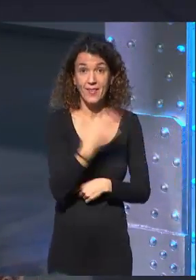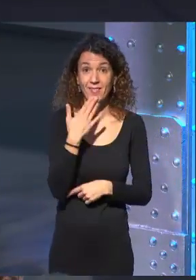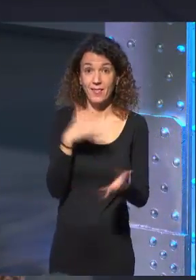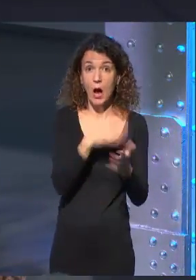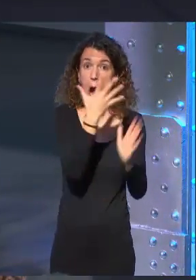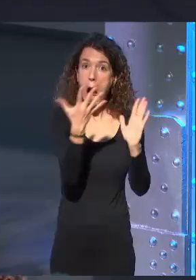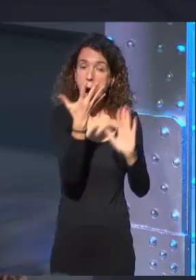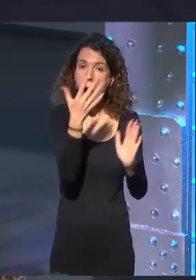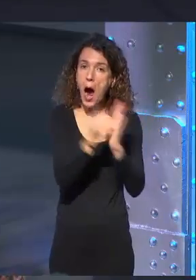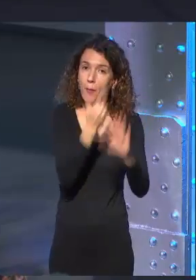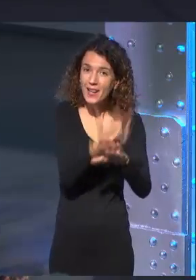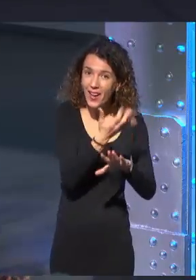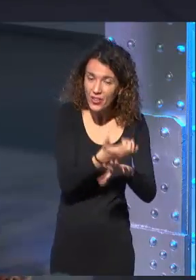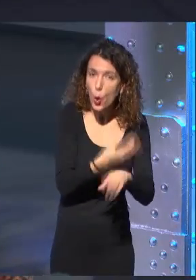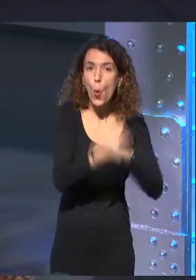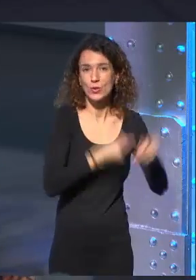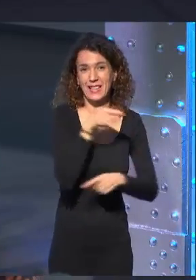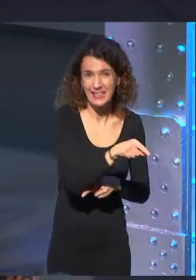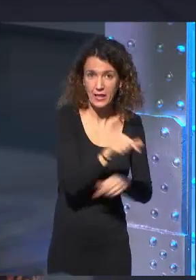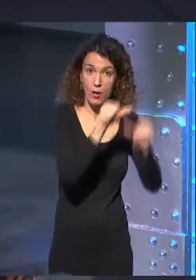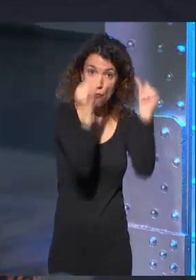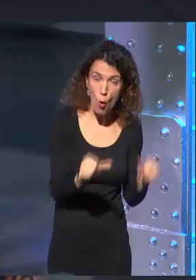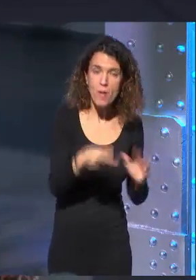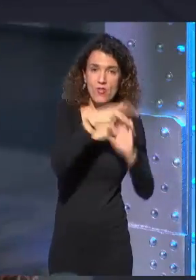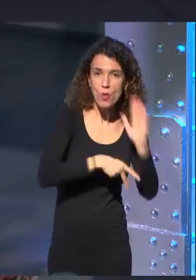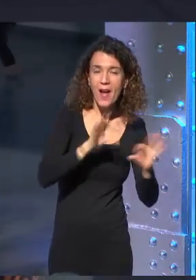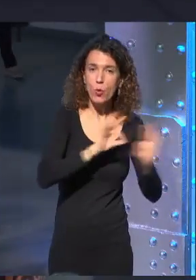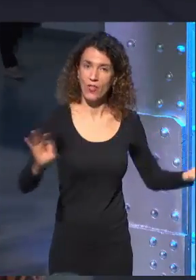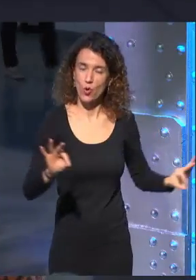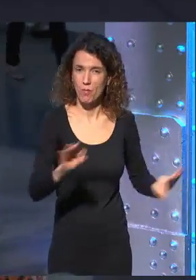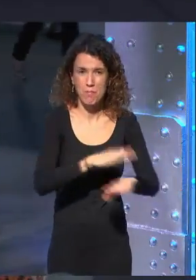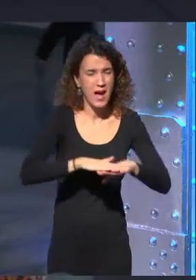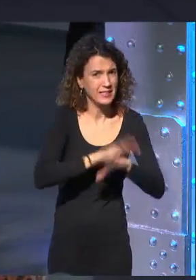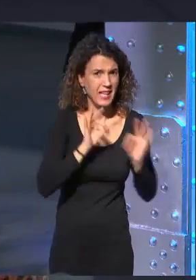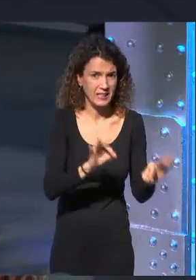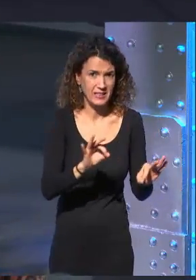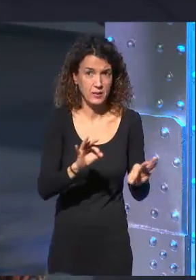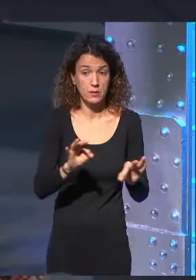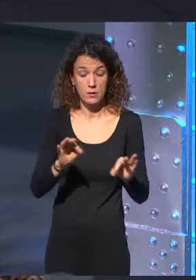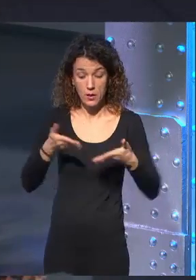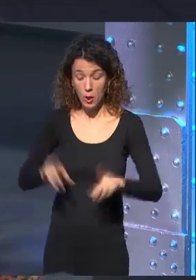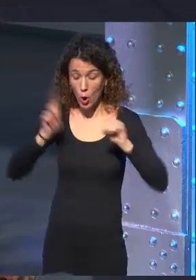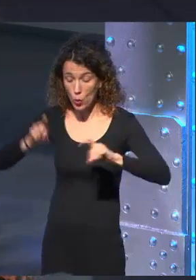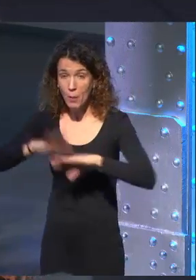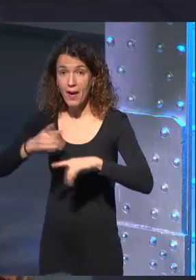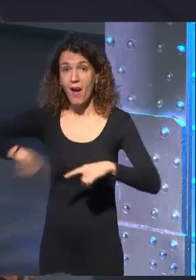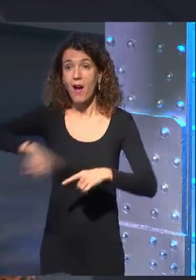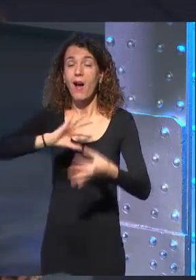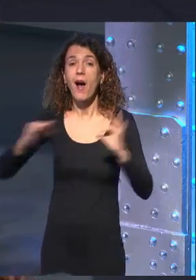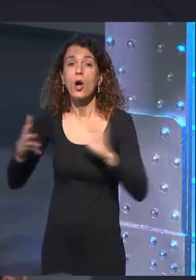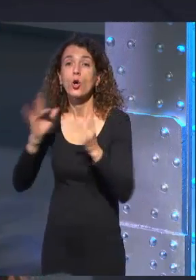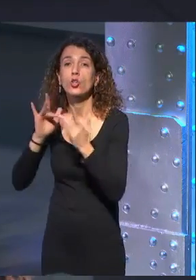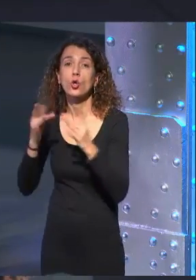the equivalent of bad neighborhoods in the internet, we might be taking too many